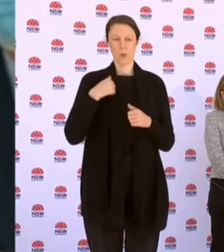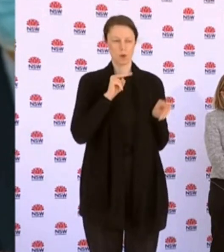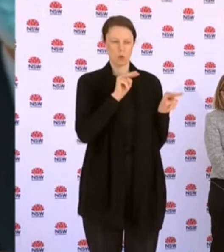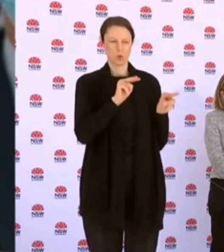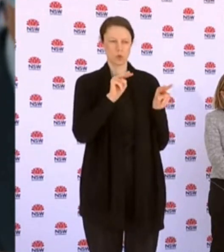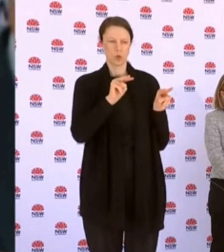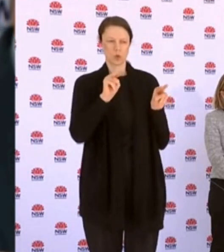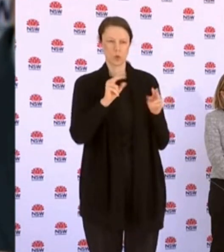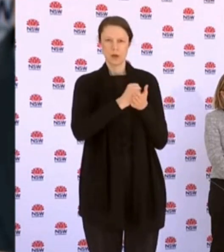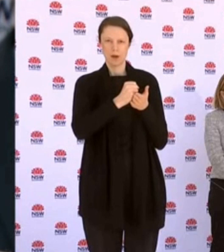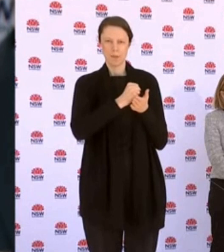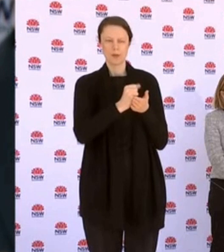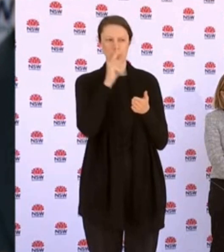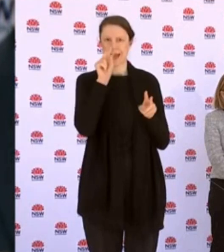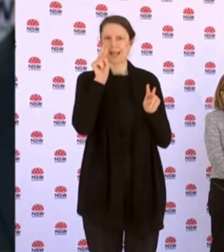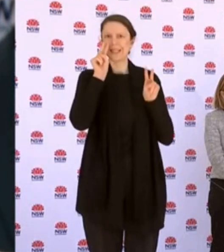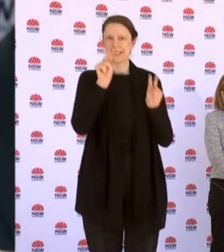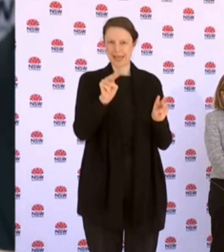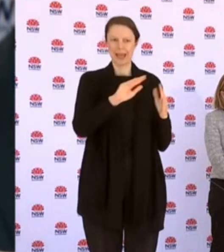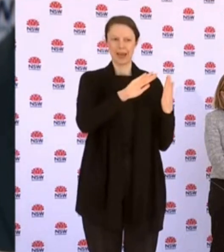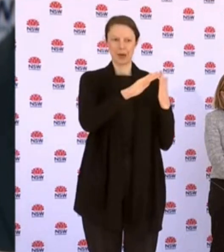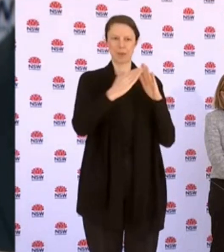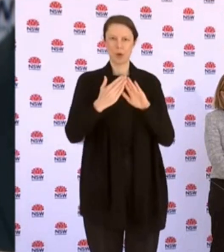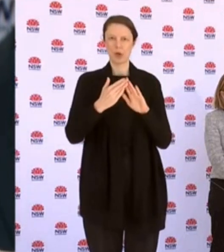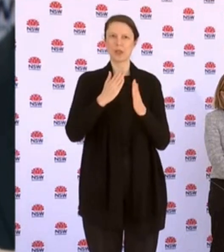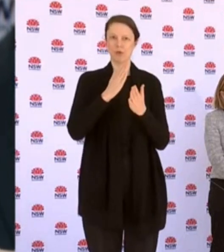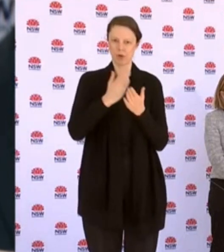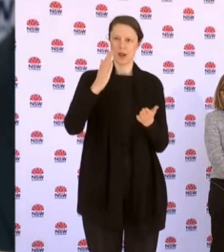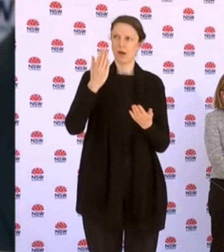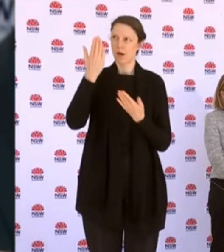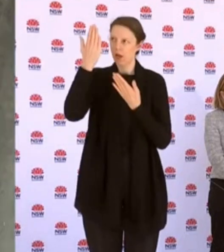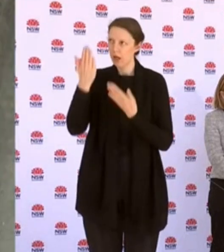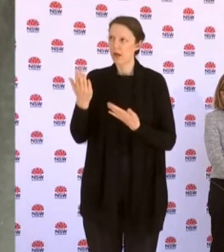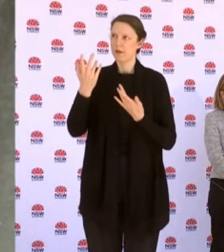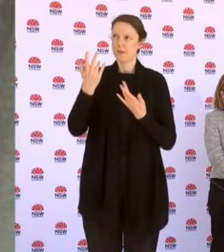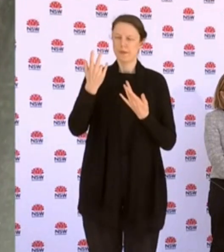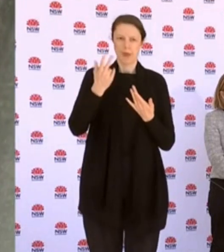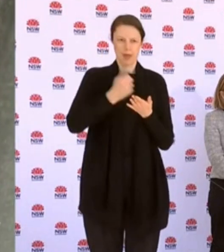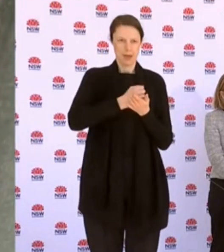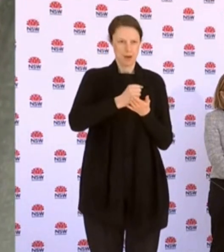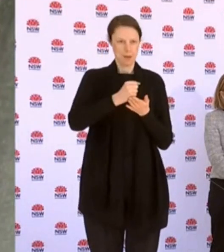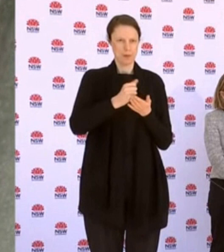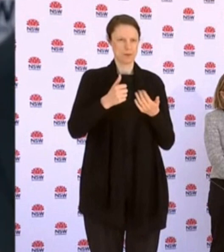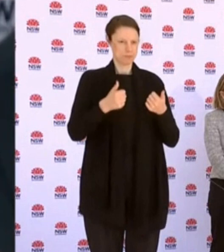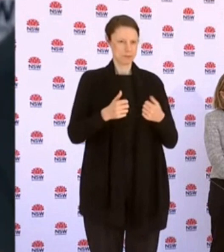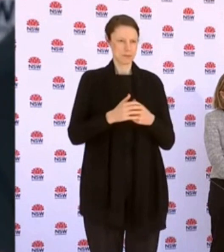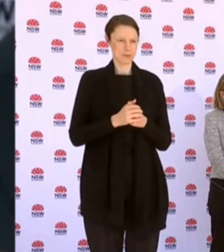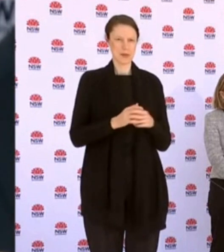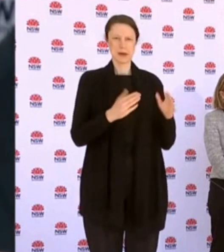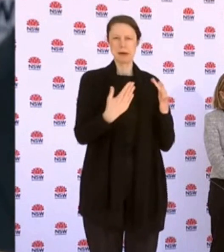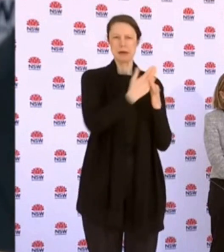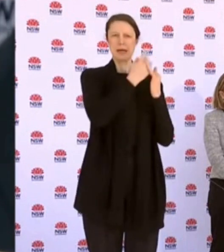and I'm deeply, deeply grateful for that. It's not shifting. The numbers aren't shifting. And what is interesting to note about